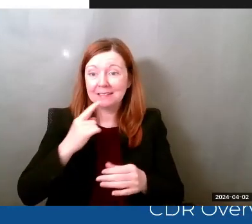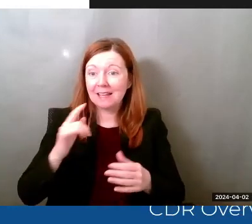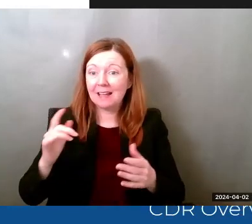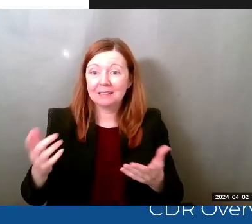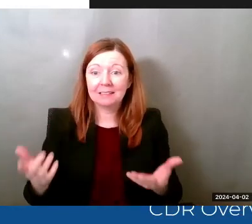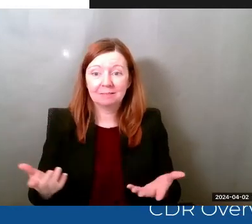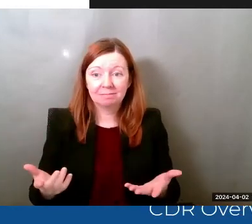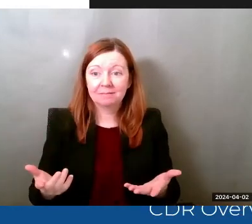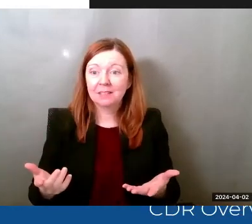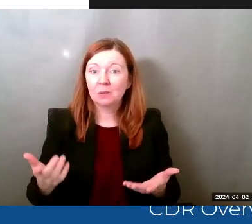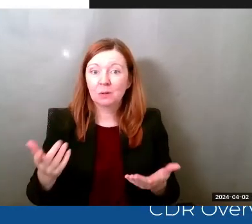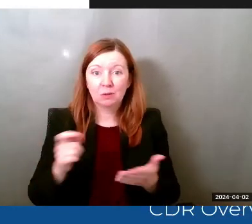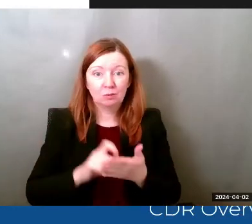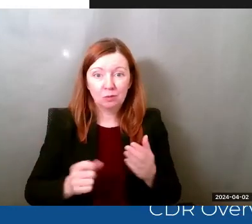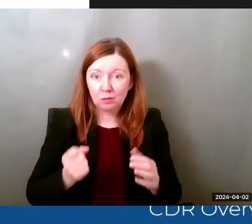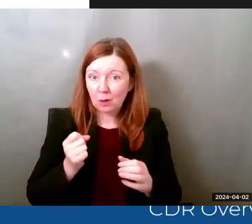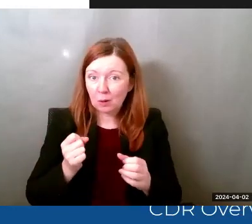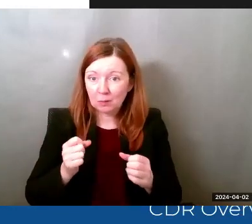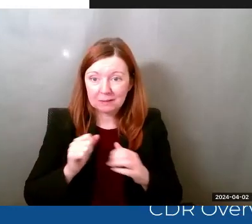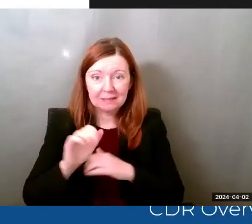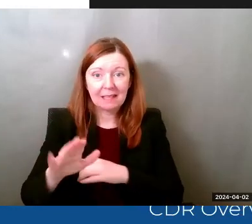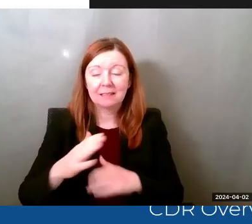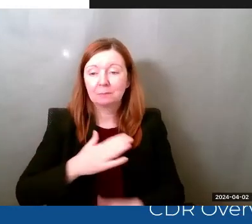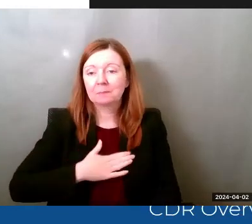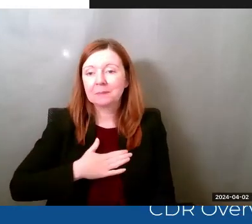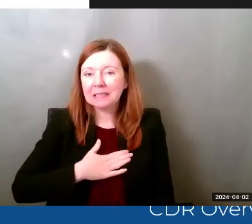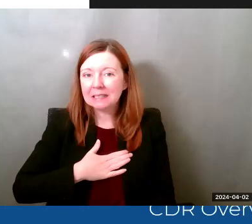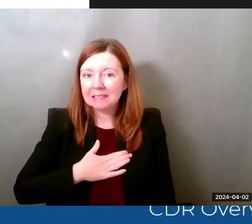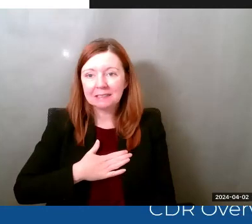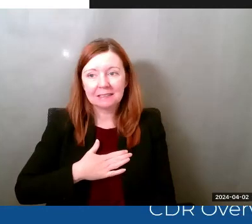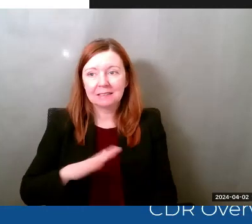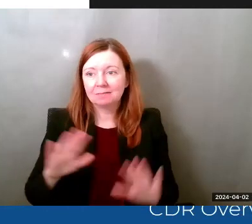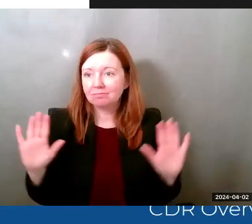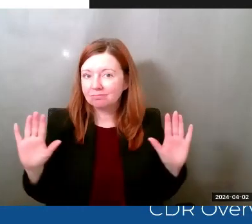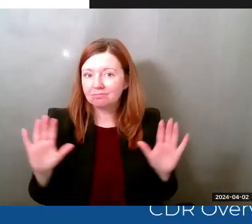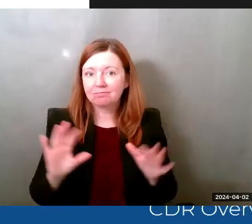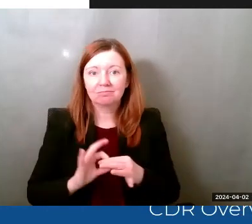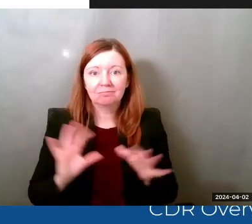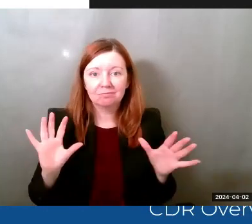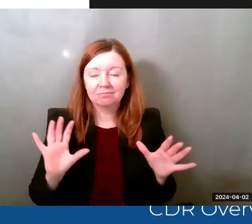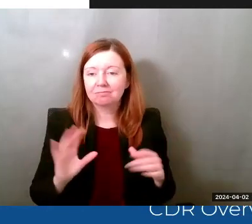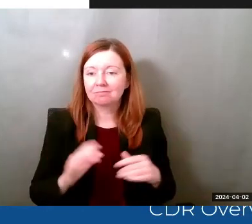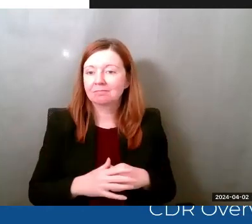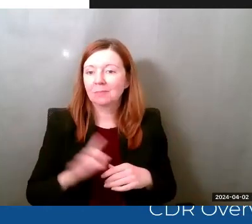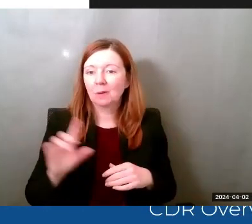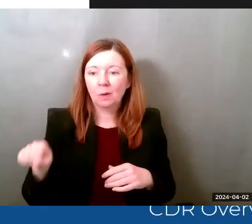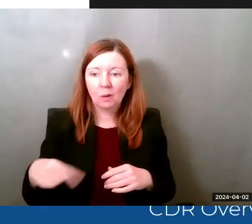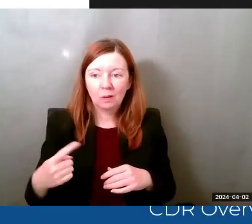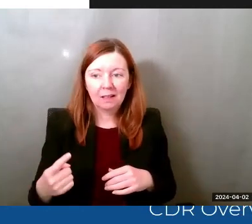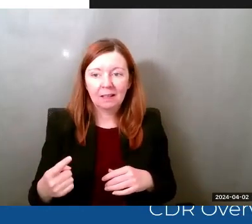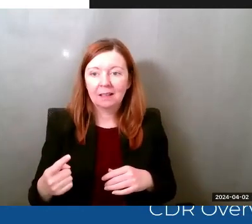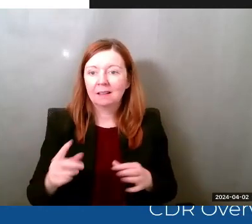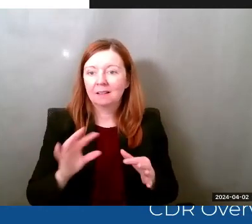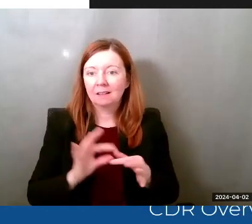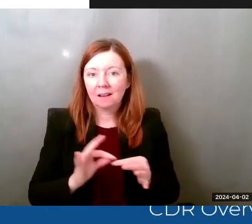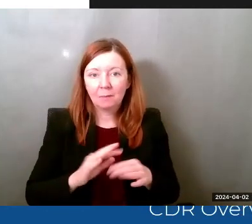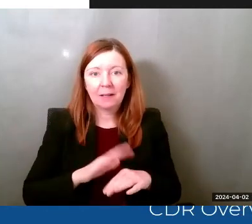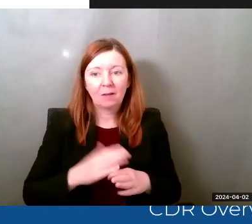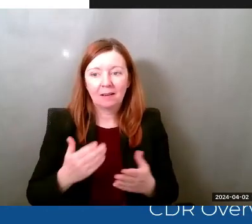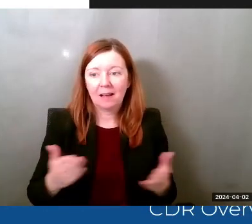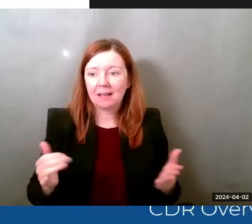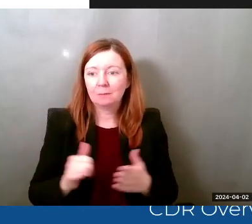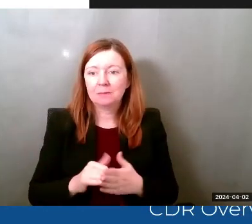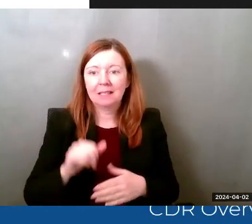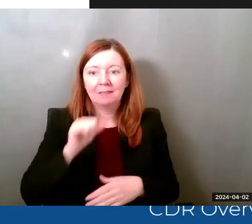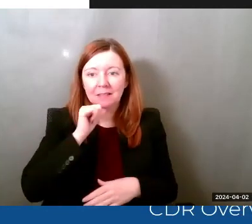in or have written in, please refrain from that and just only, comment on items that